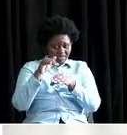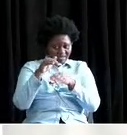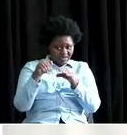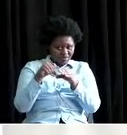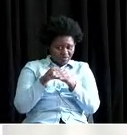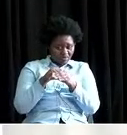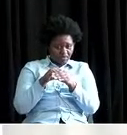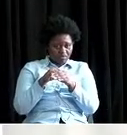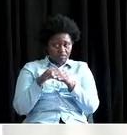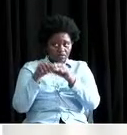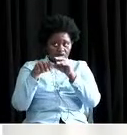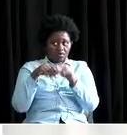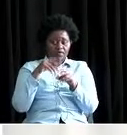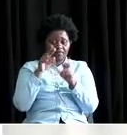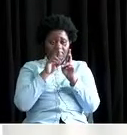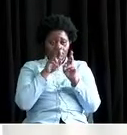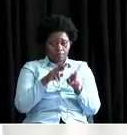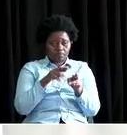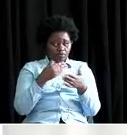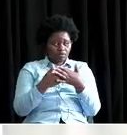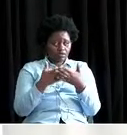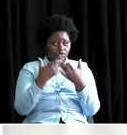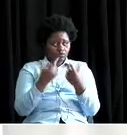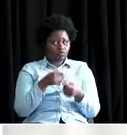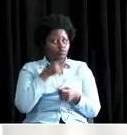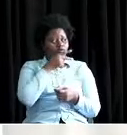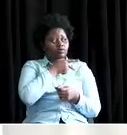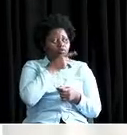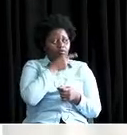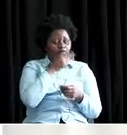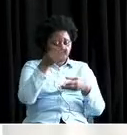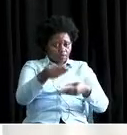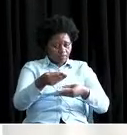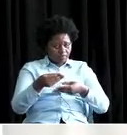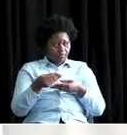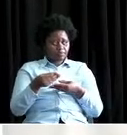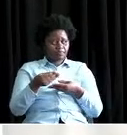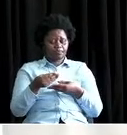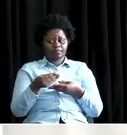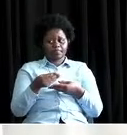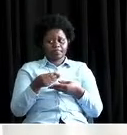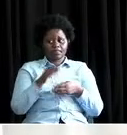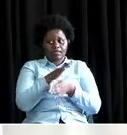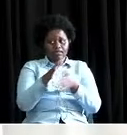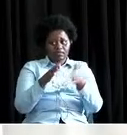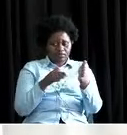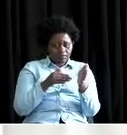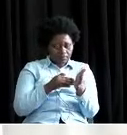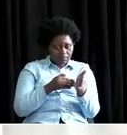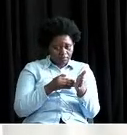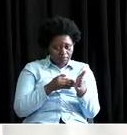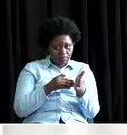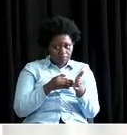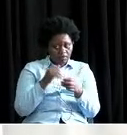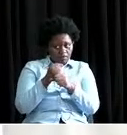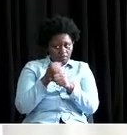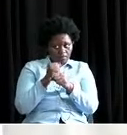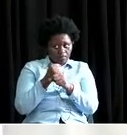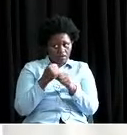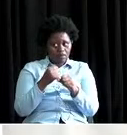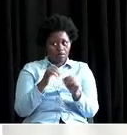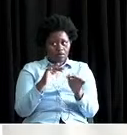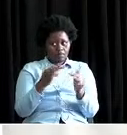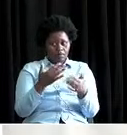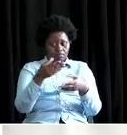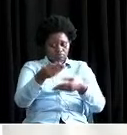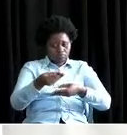may do so on Friday. But in terms of tabling, the compliance has been met because it